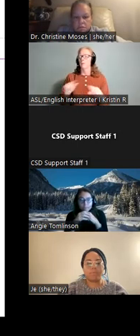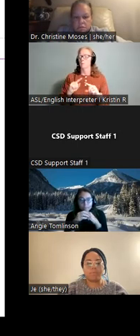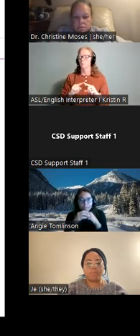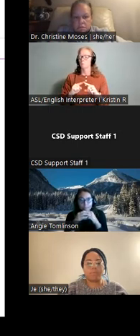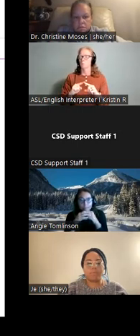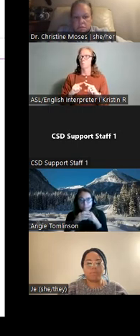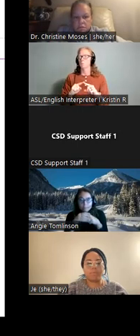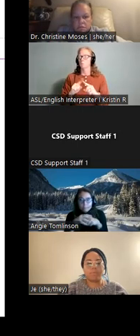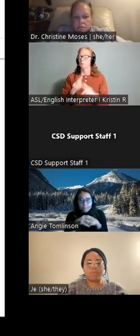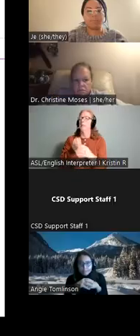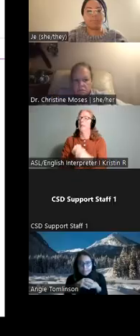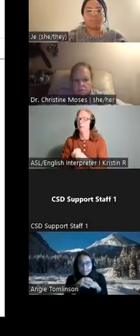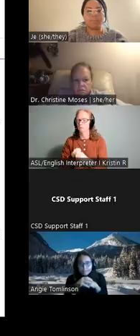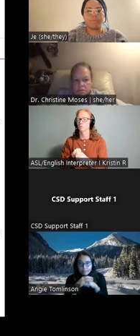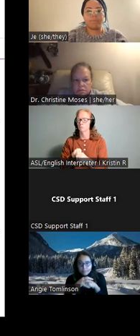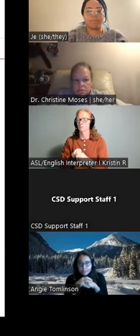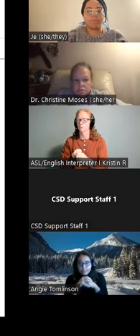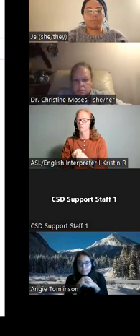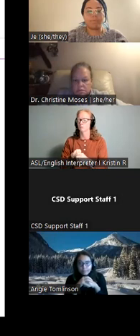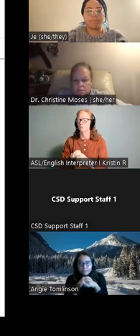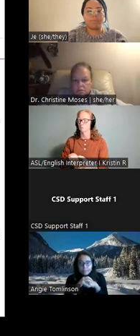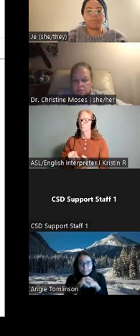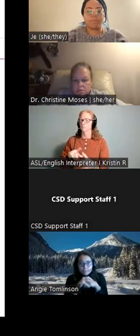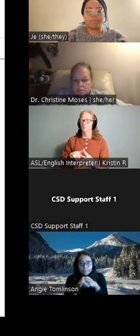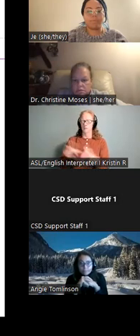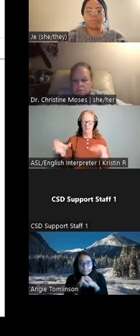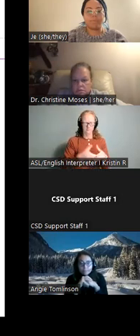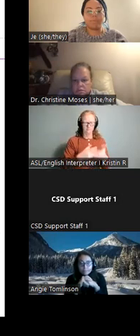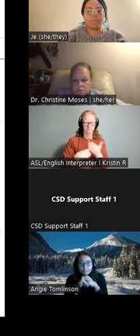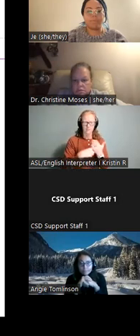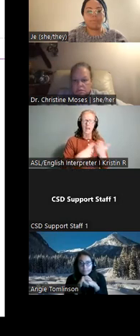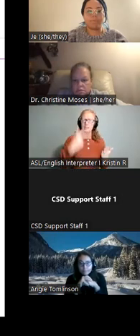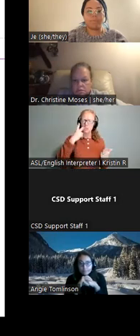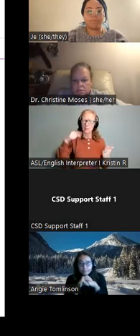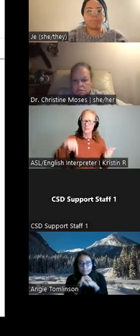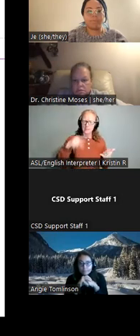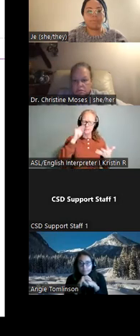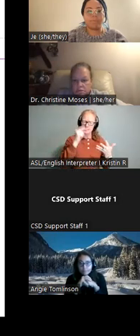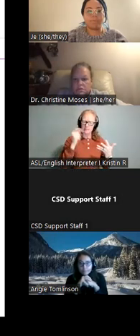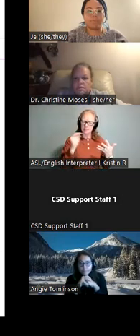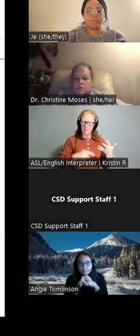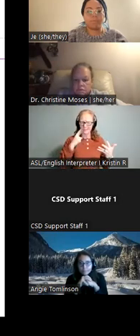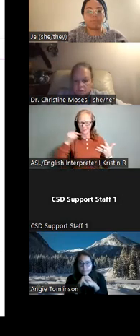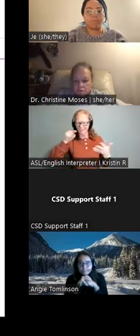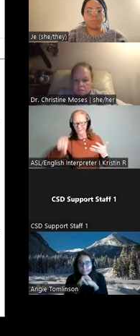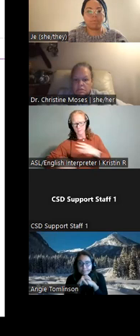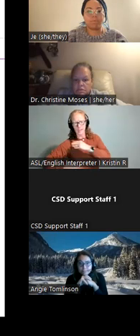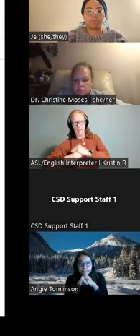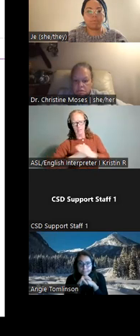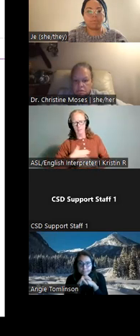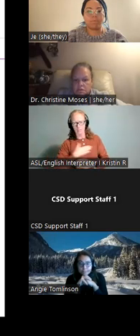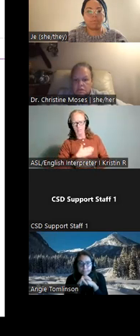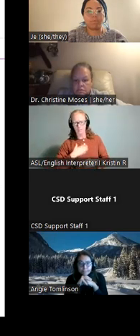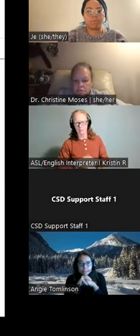do engage in that to be able to come back to the board and say, I observed this and I think we should make these recommendations, and then